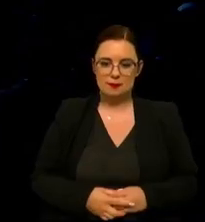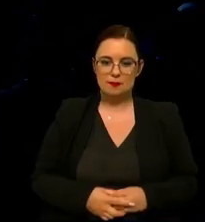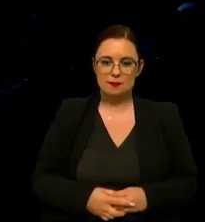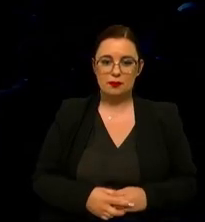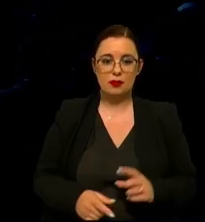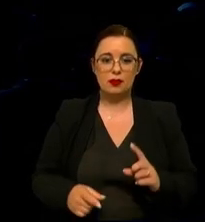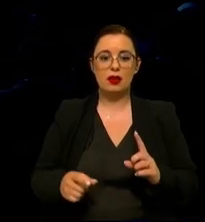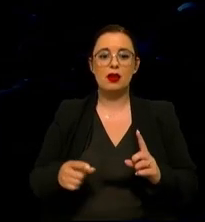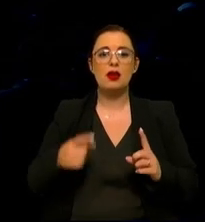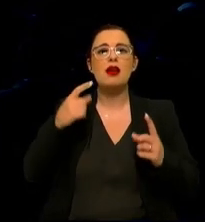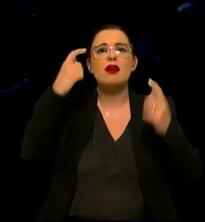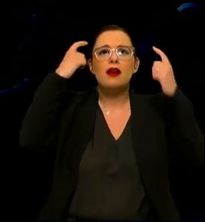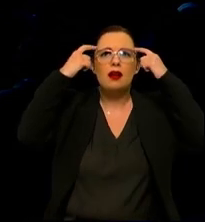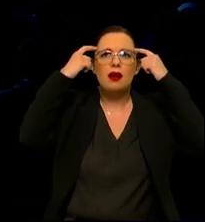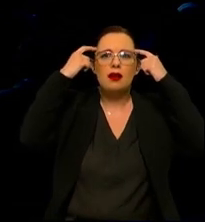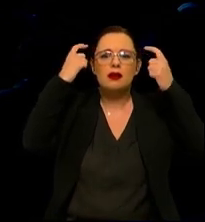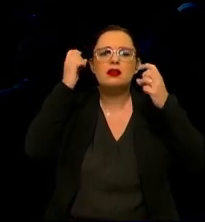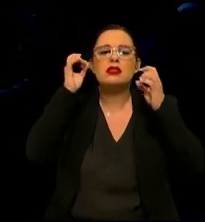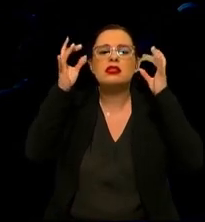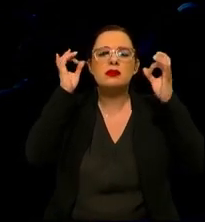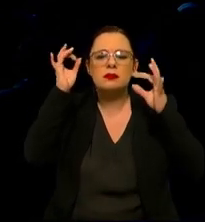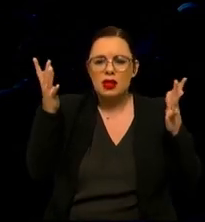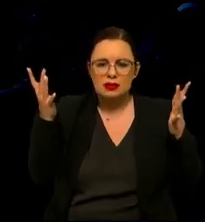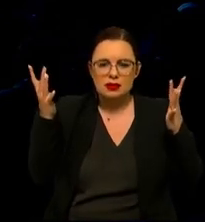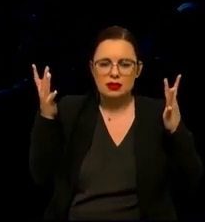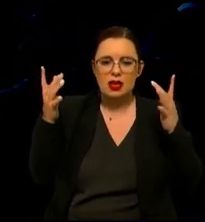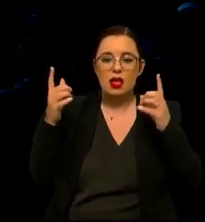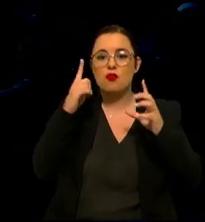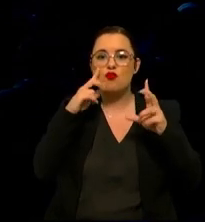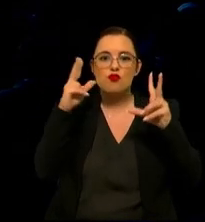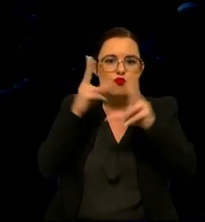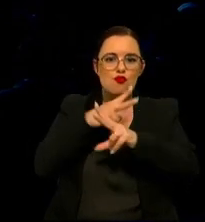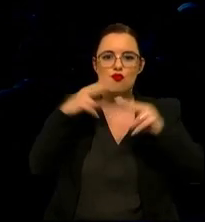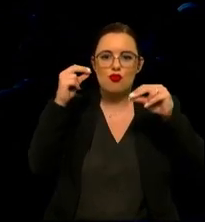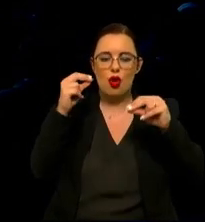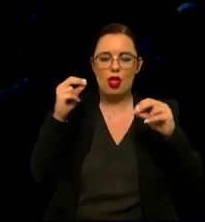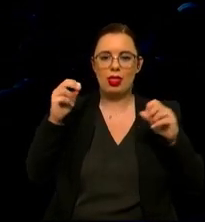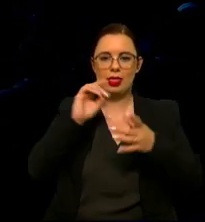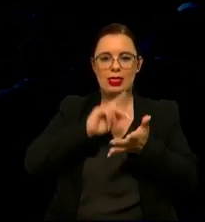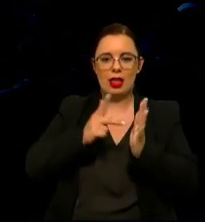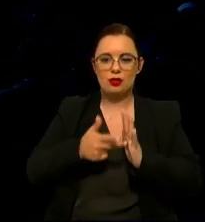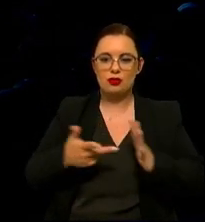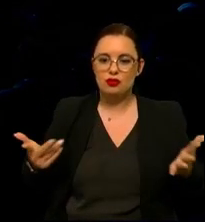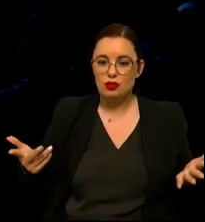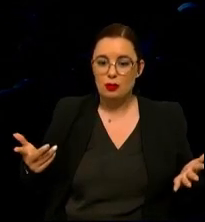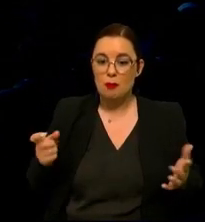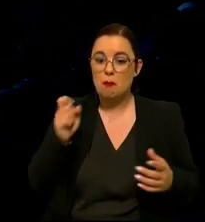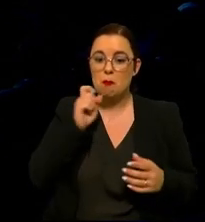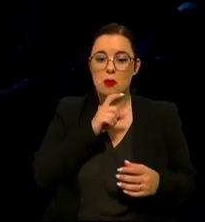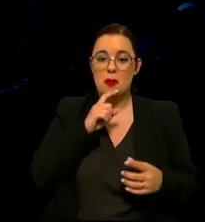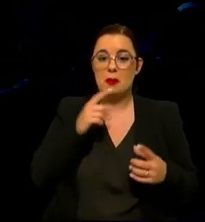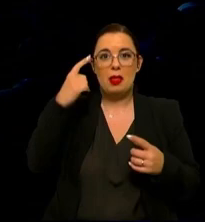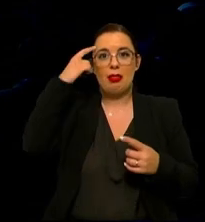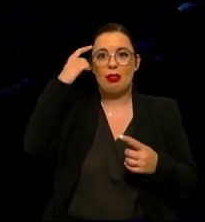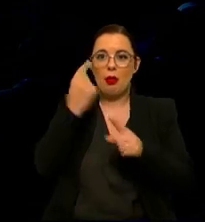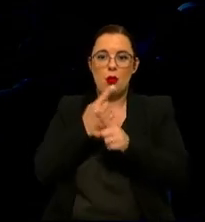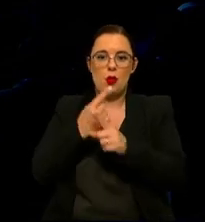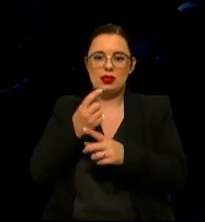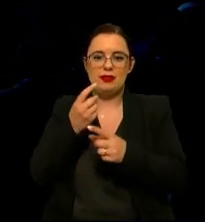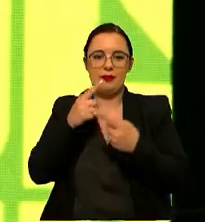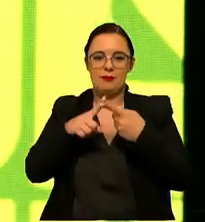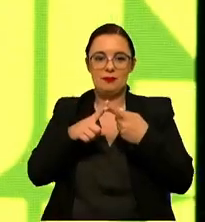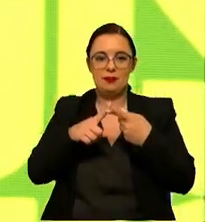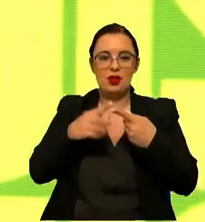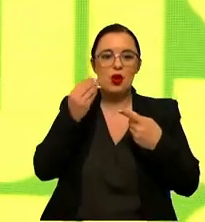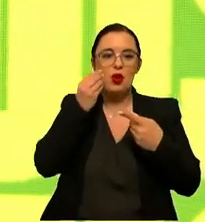What was going through their mind when discovering this new technology? Probably 2-3 things going on through their minds.